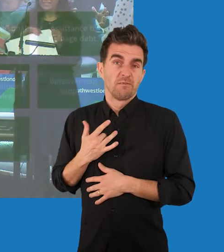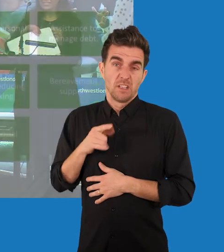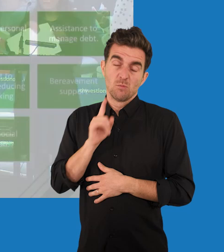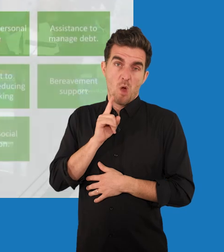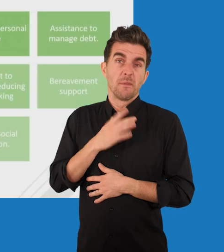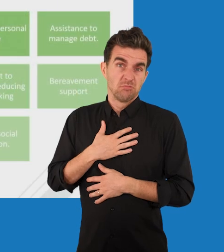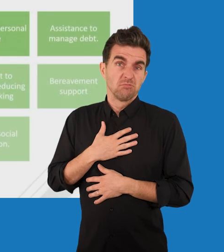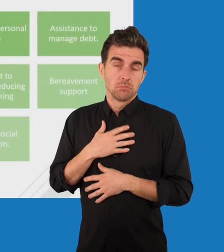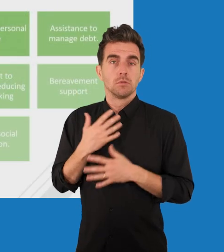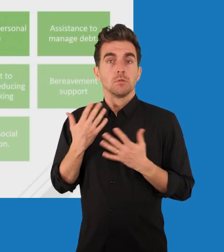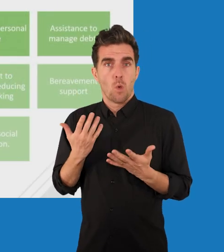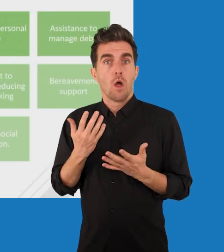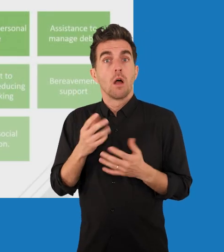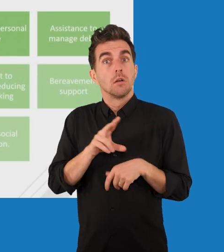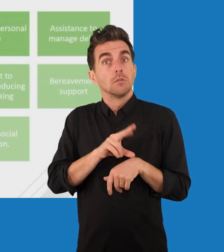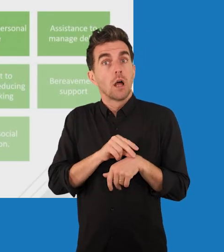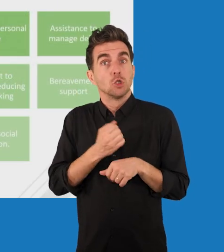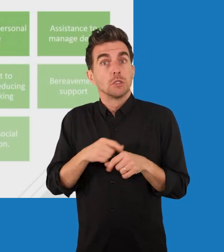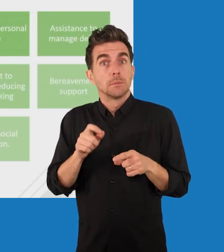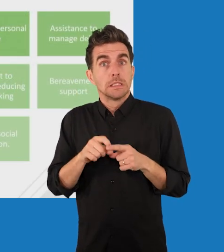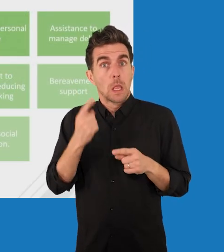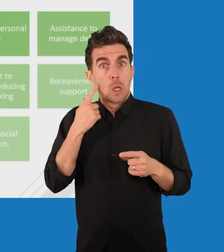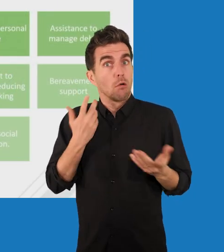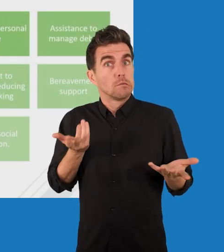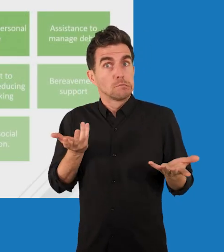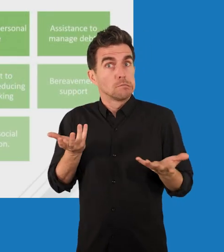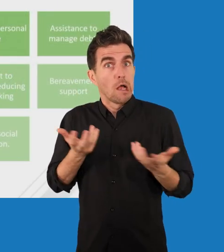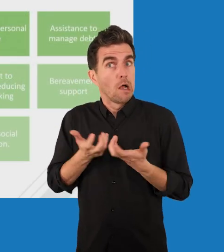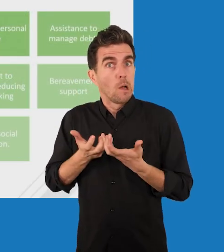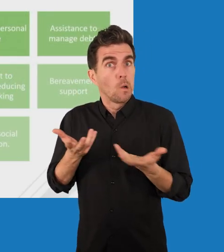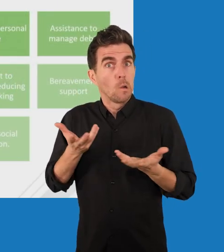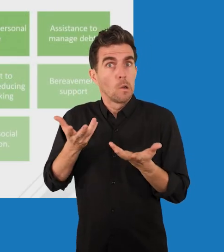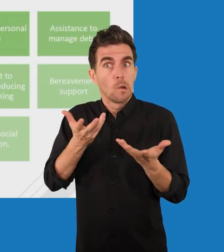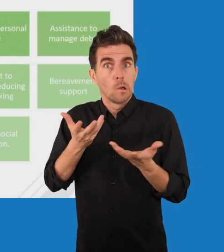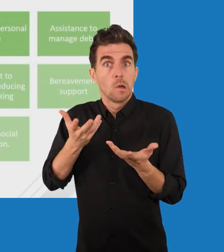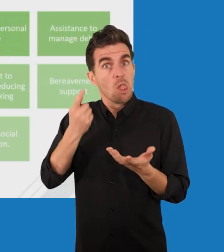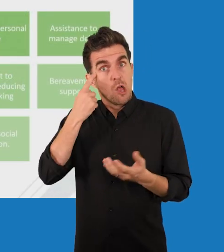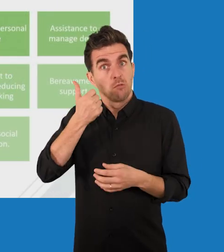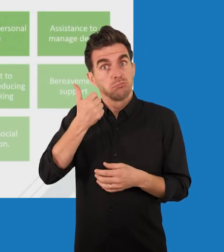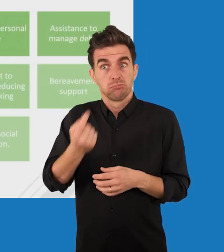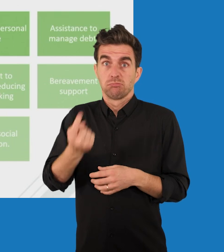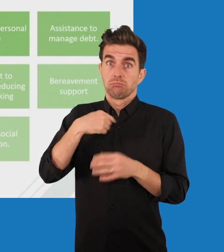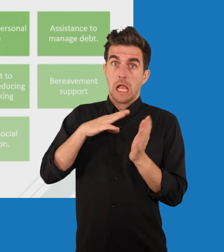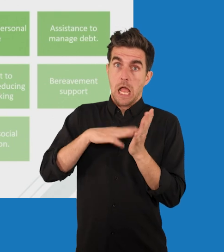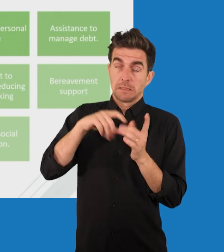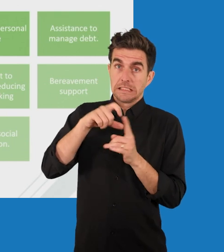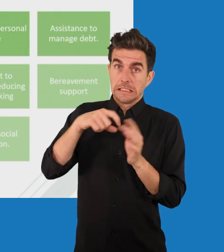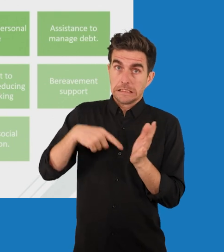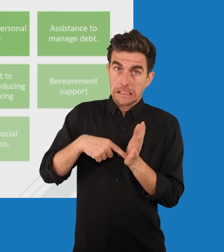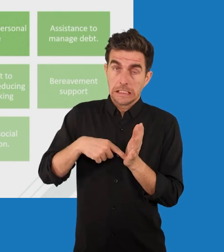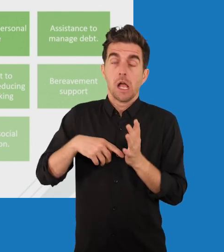this lady. And so the GP obviously had felt that this was an appropriate referral to bring to